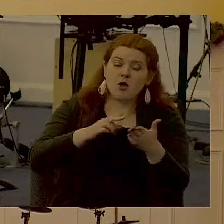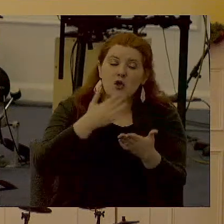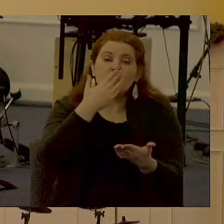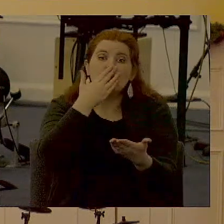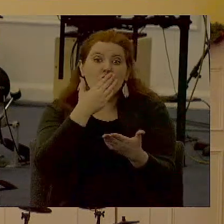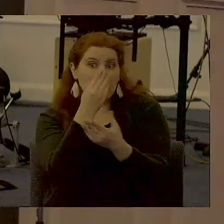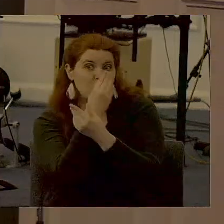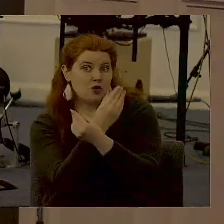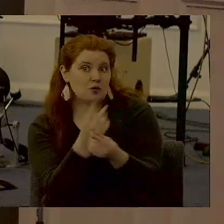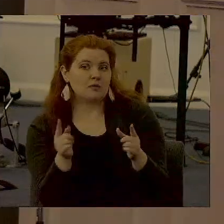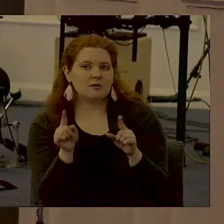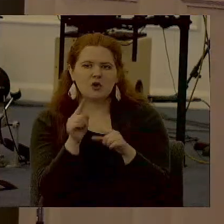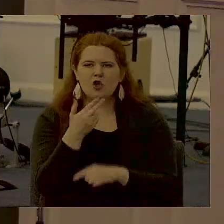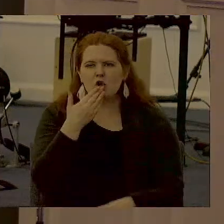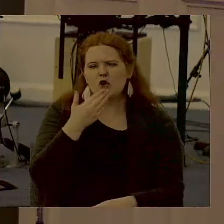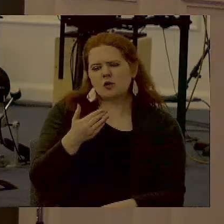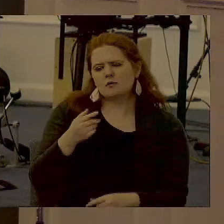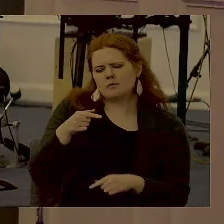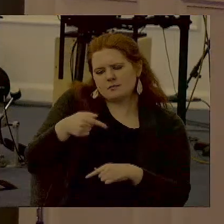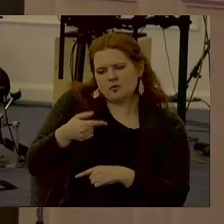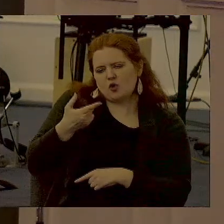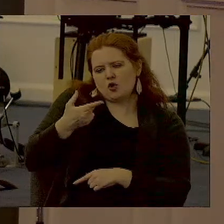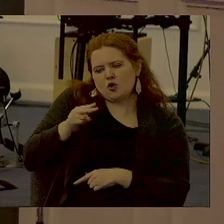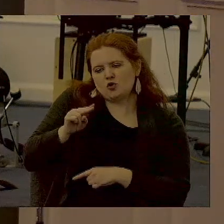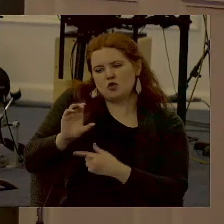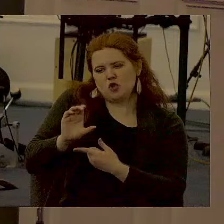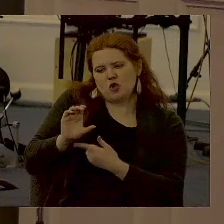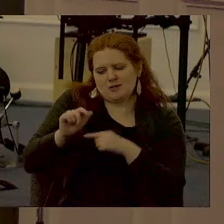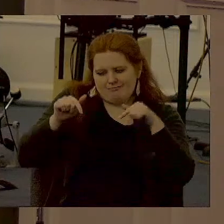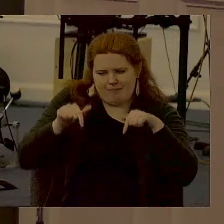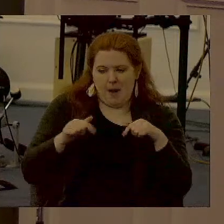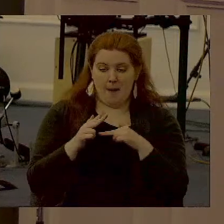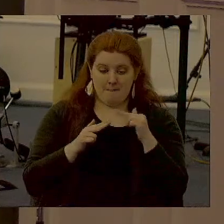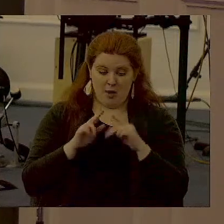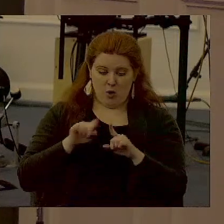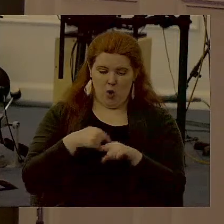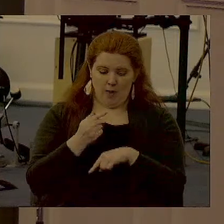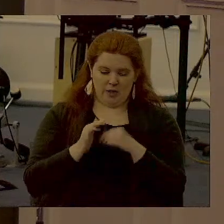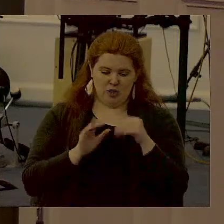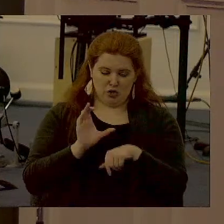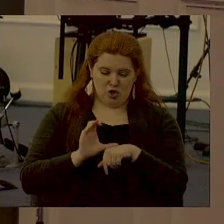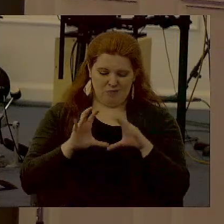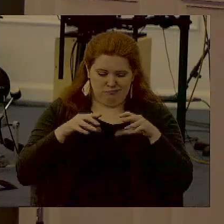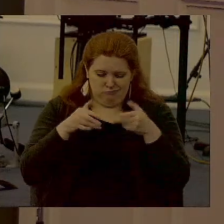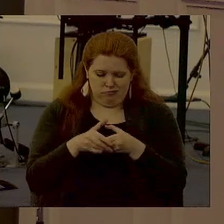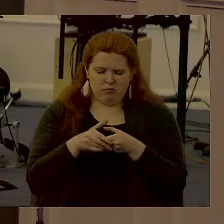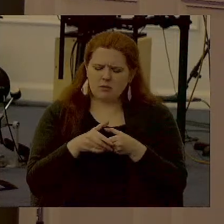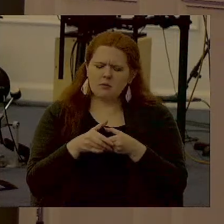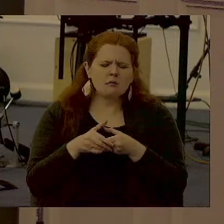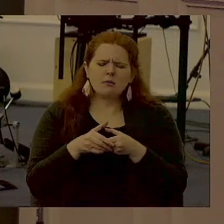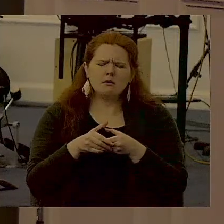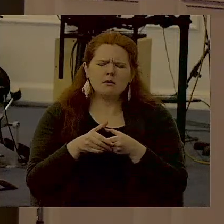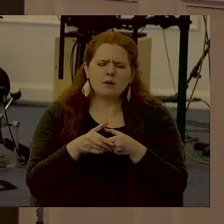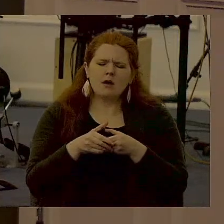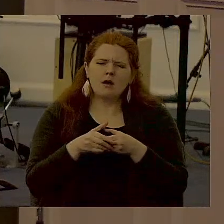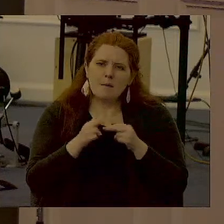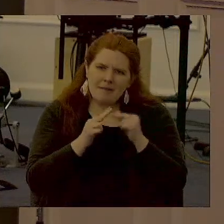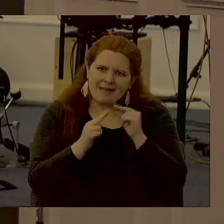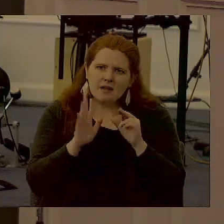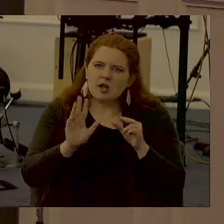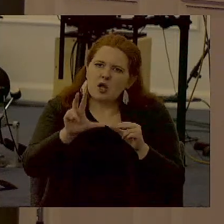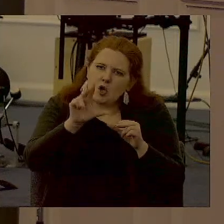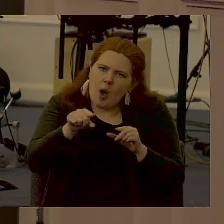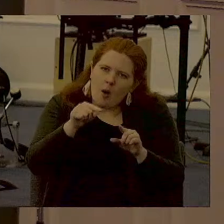you guys, because good news is not just the building, good news is the people. God has put you here